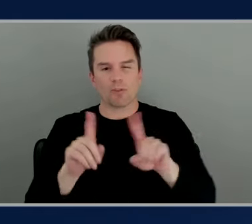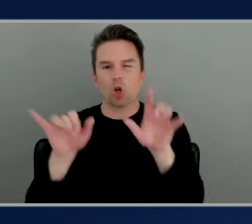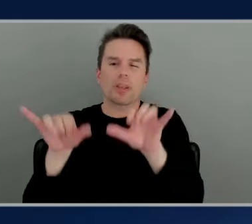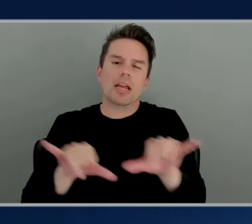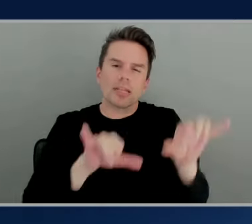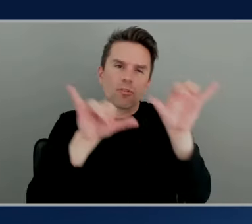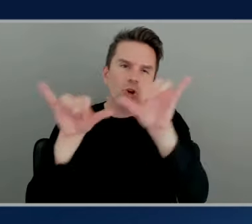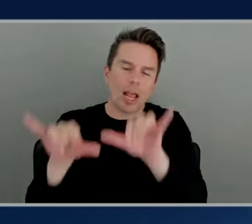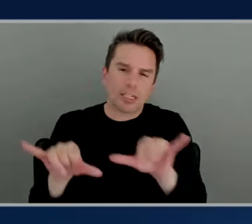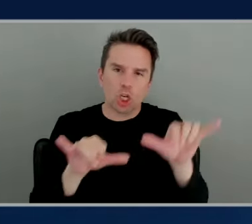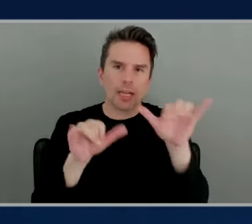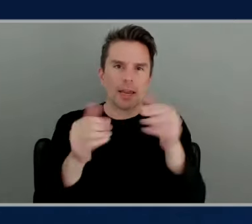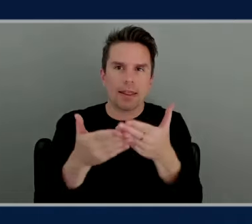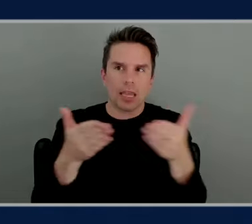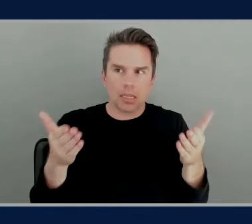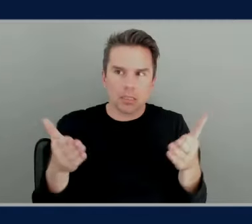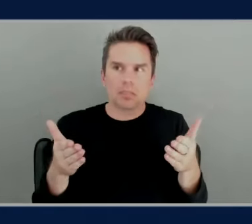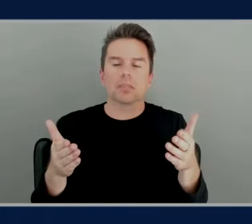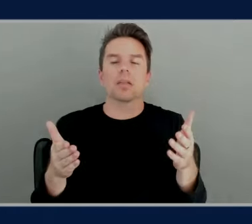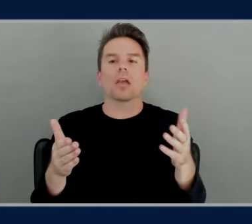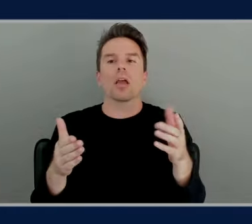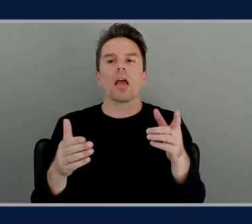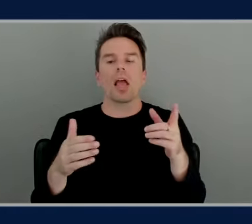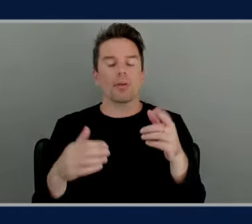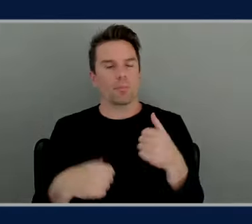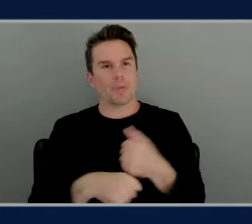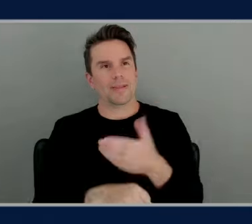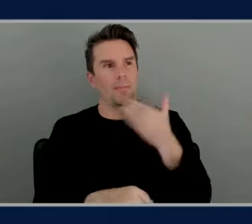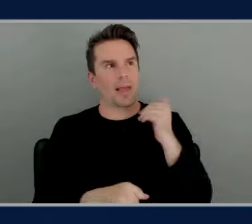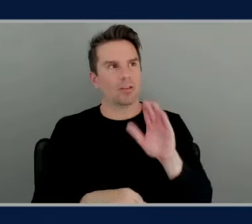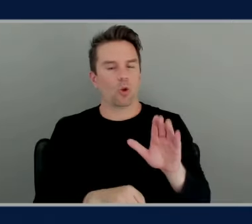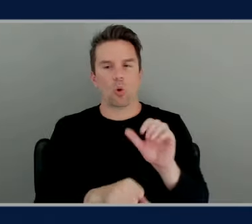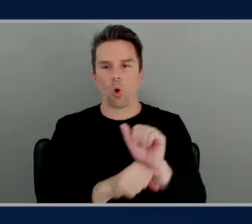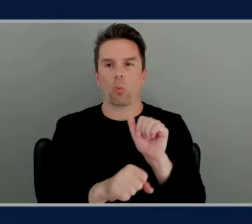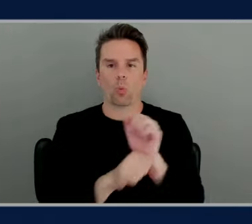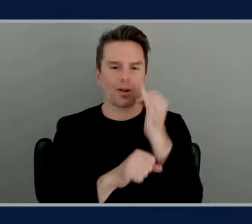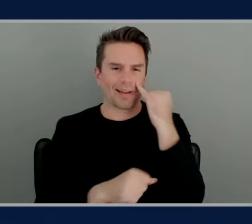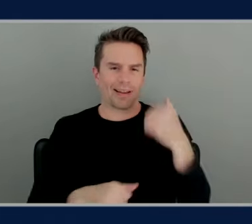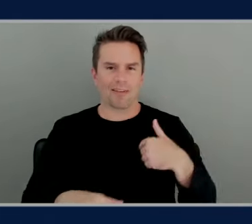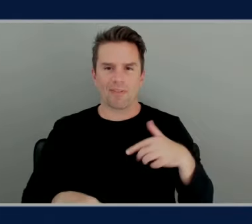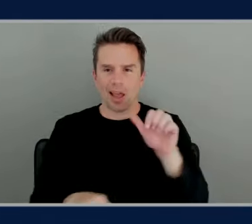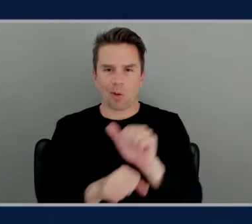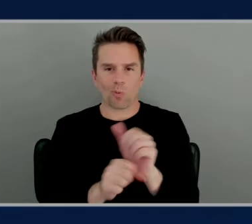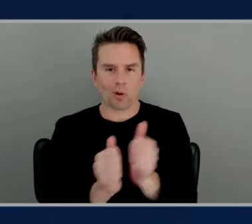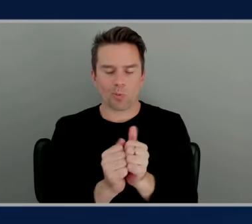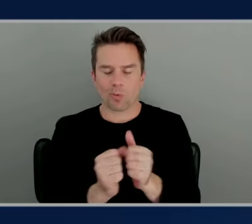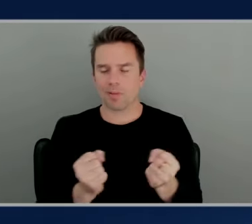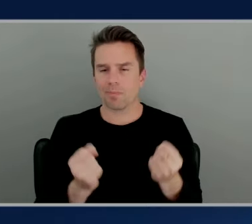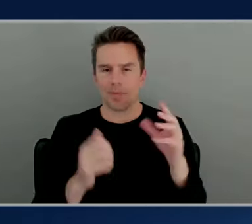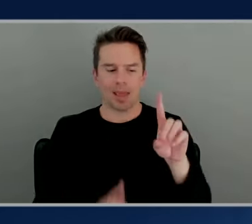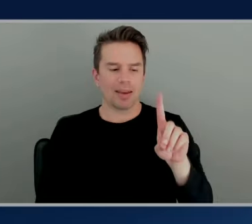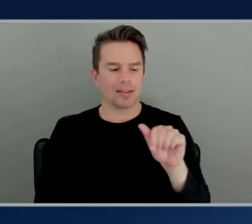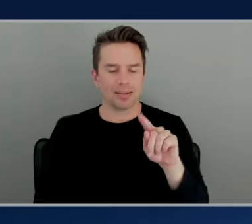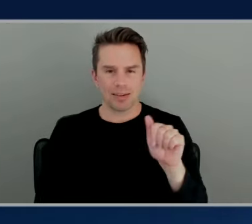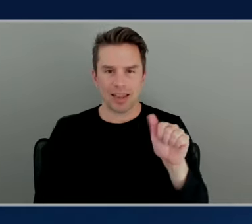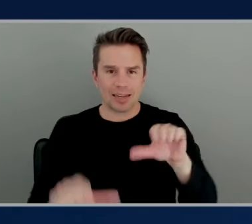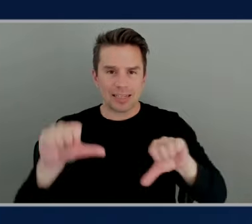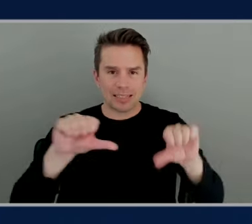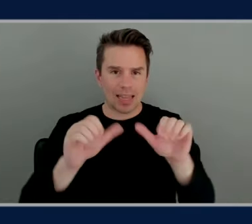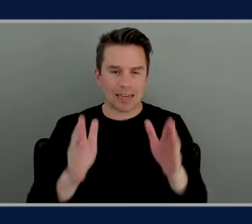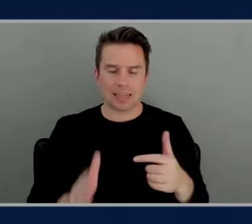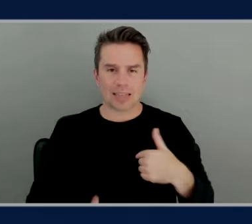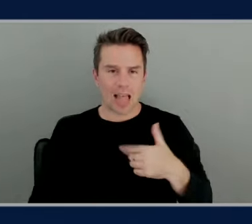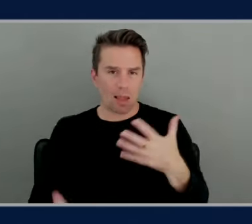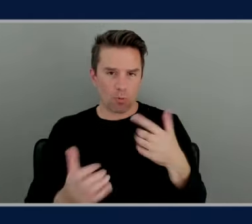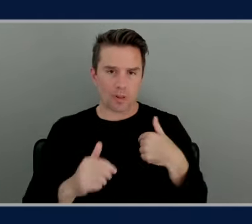thing that you're doing, and this is, you know, part and parcel to that. If I were working with a bunch of data scientists, I want them doing data science-y things, not, hey, go run this